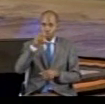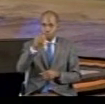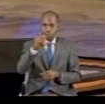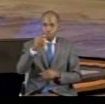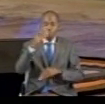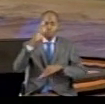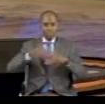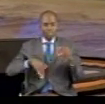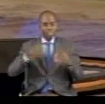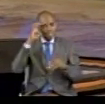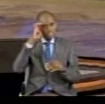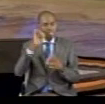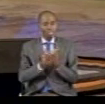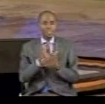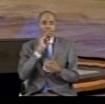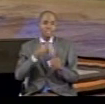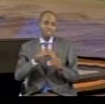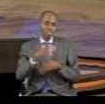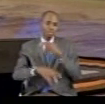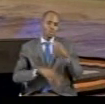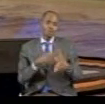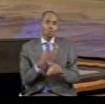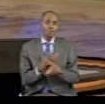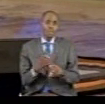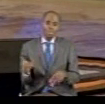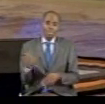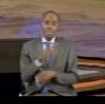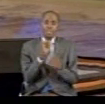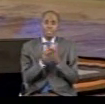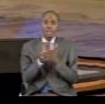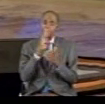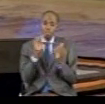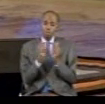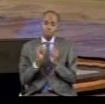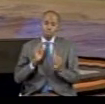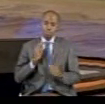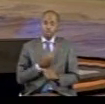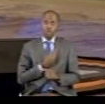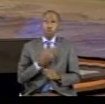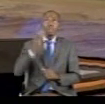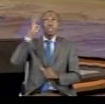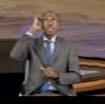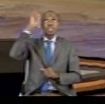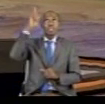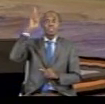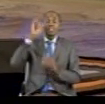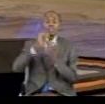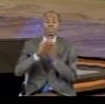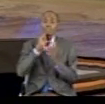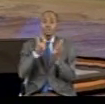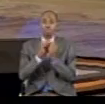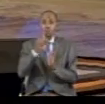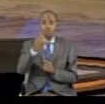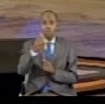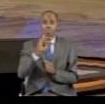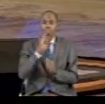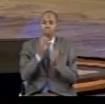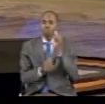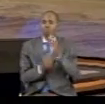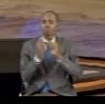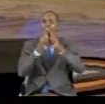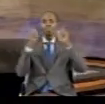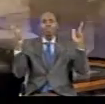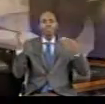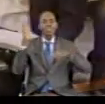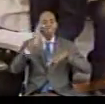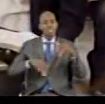in the world. They that be with us, he that is with you is greater than he that's in the world,